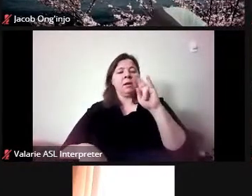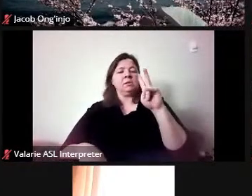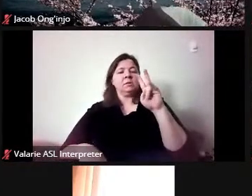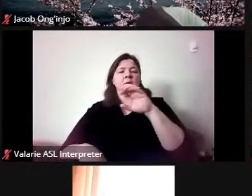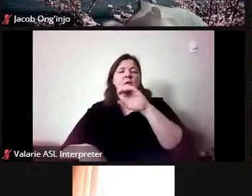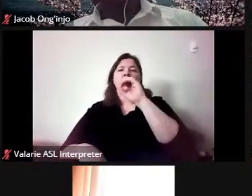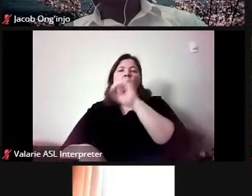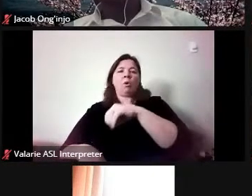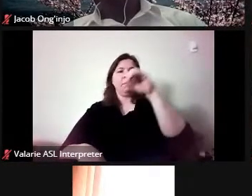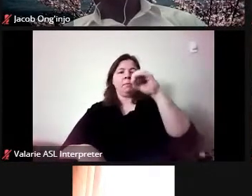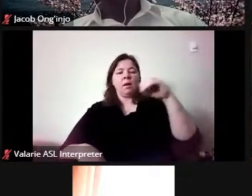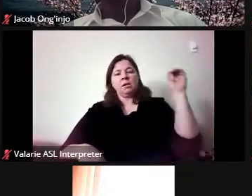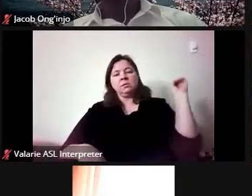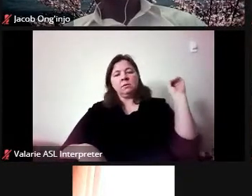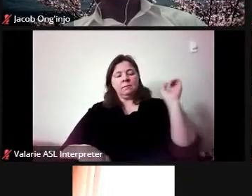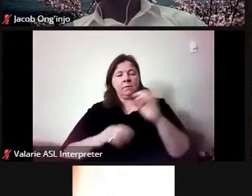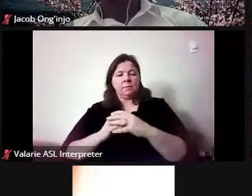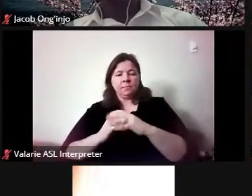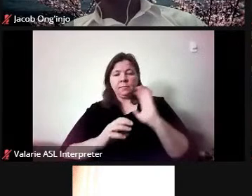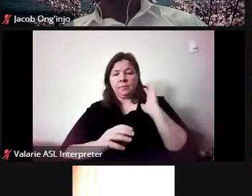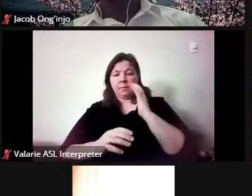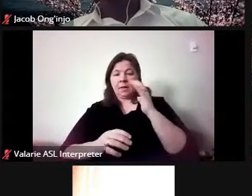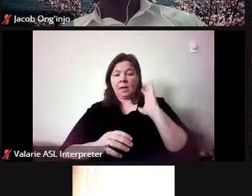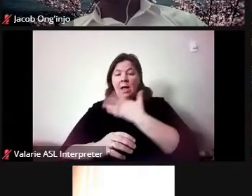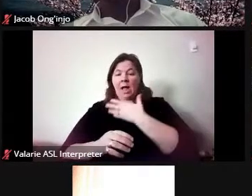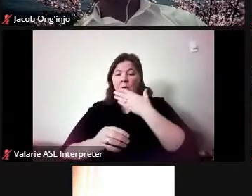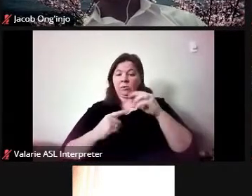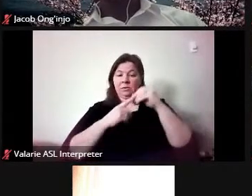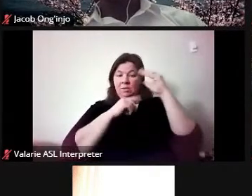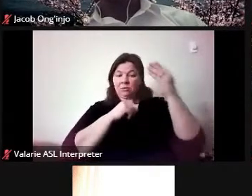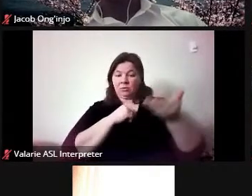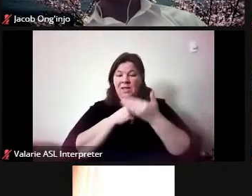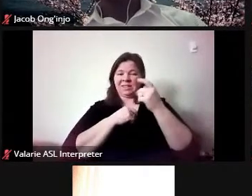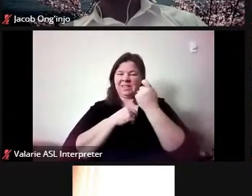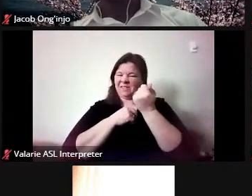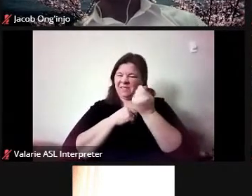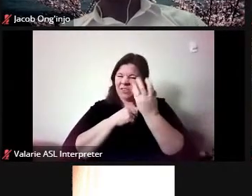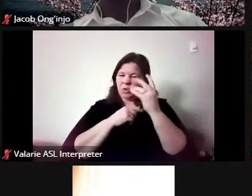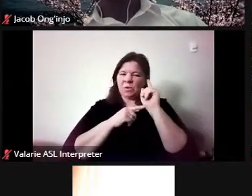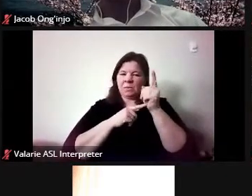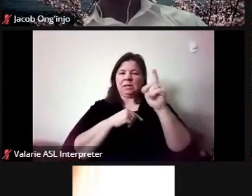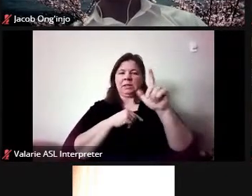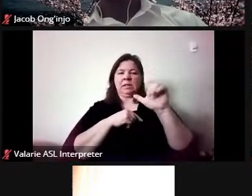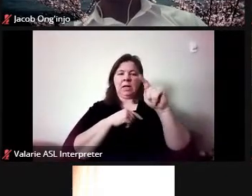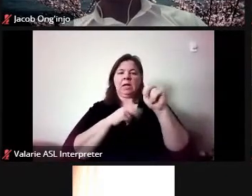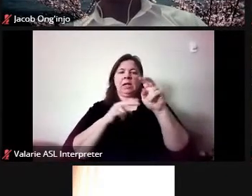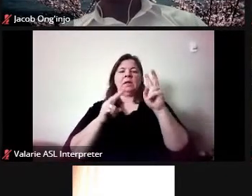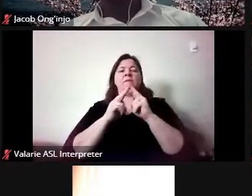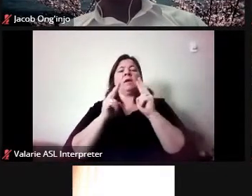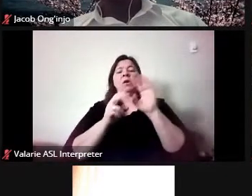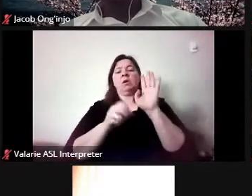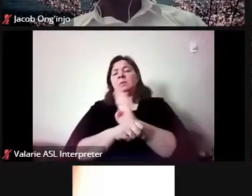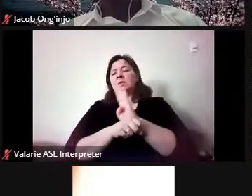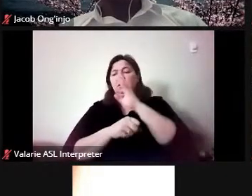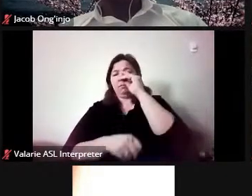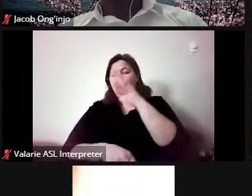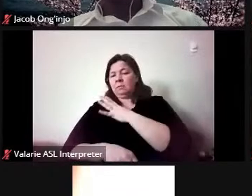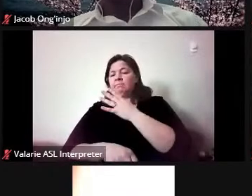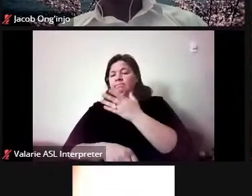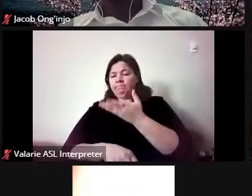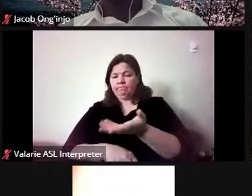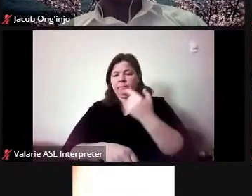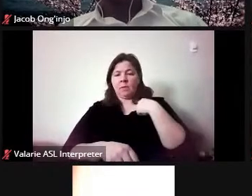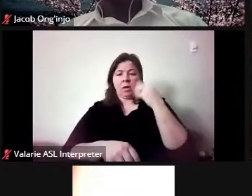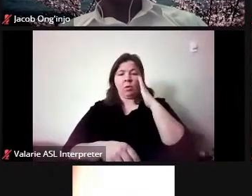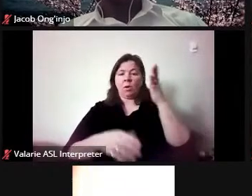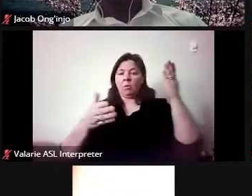to arrive. He has told us that he's running about 15 minutes late. We can understand that he's a very busy man. And in the meantime, I will